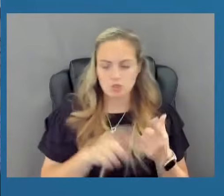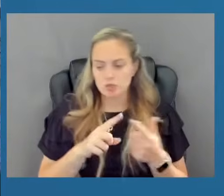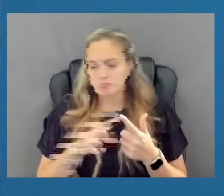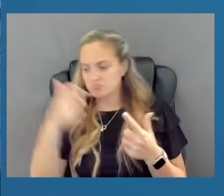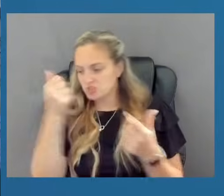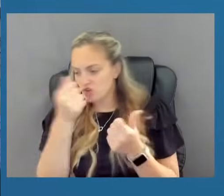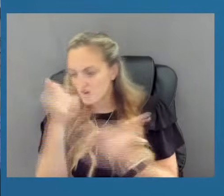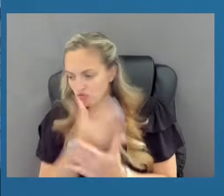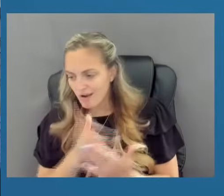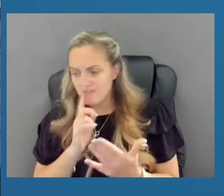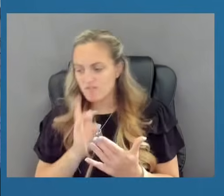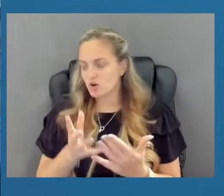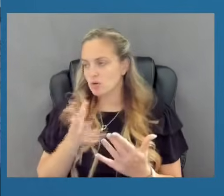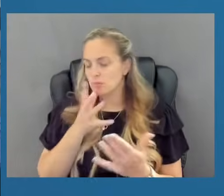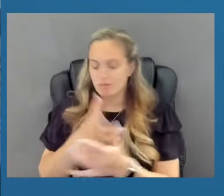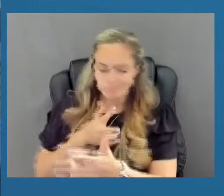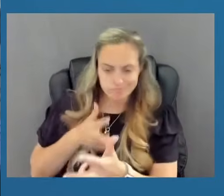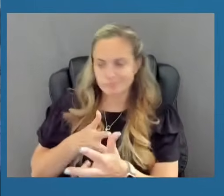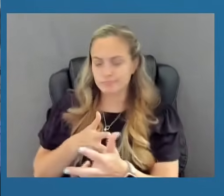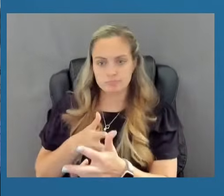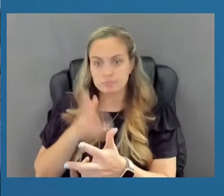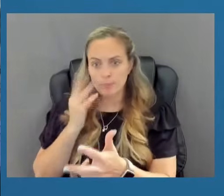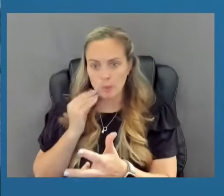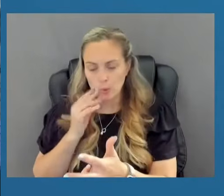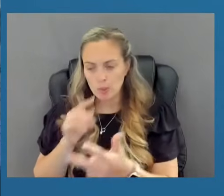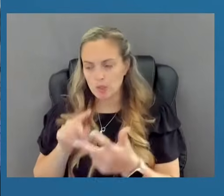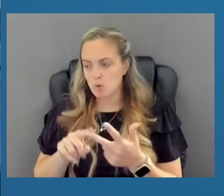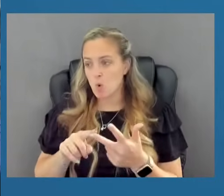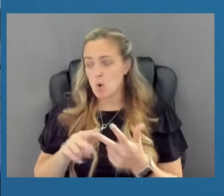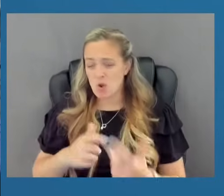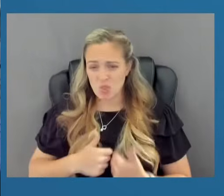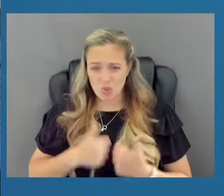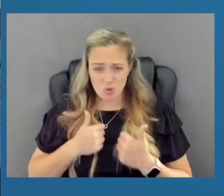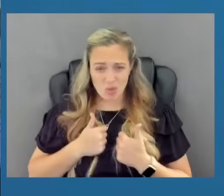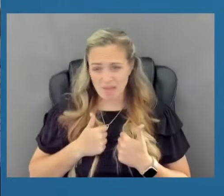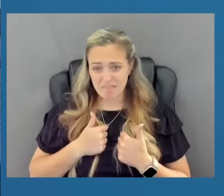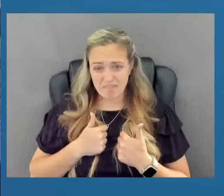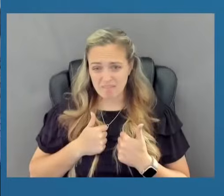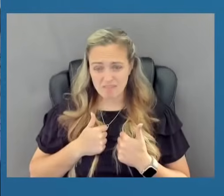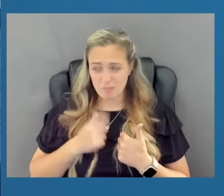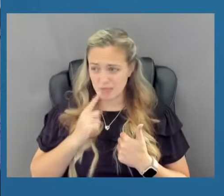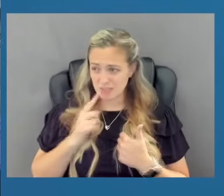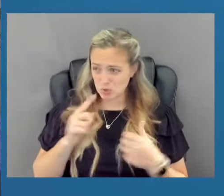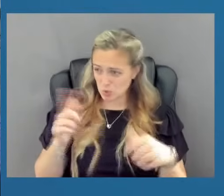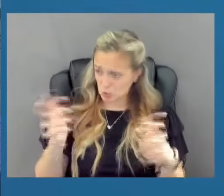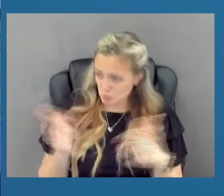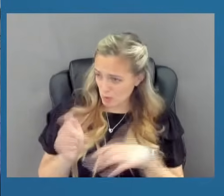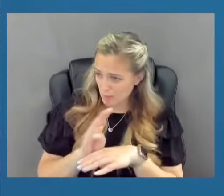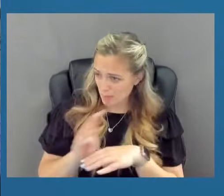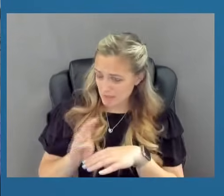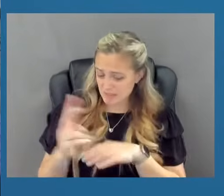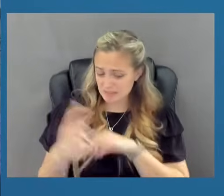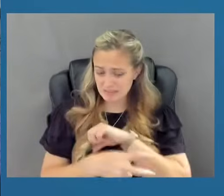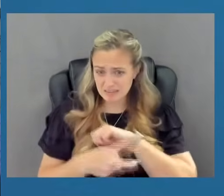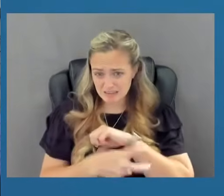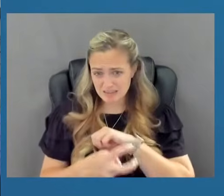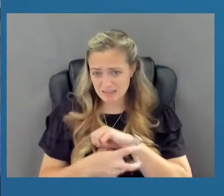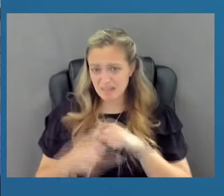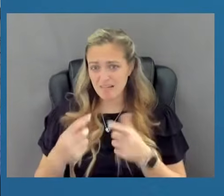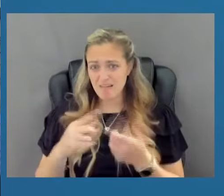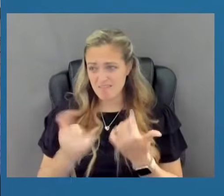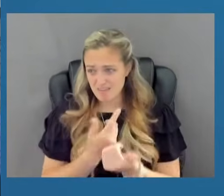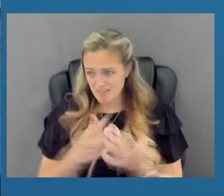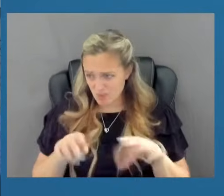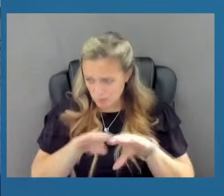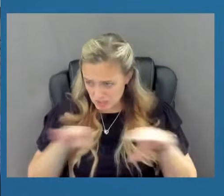repeatedly having their livelihood in jeopardy because retail thieves are clearing the shelves. These are the people that we're